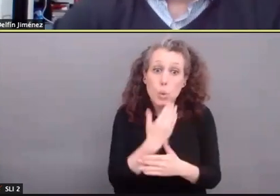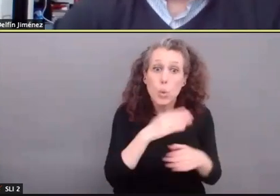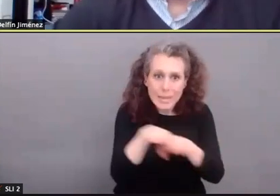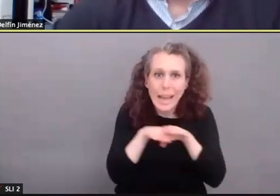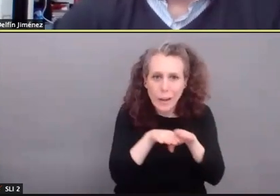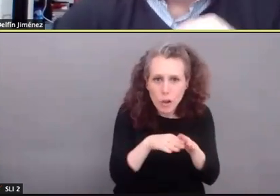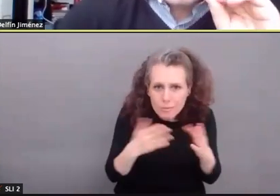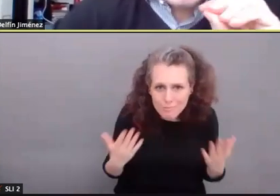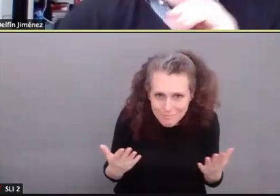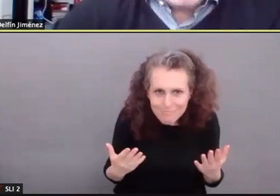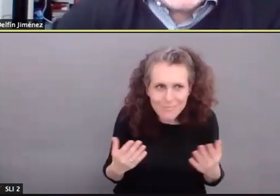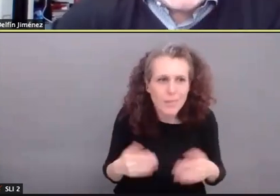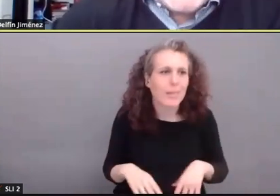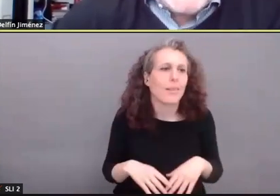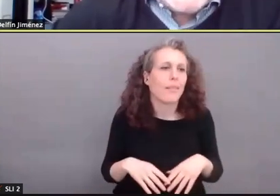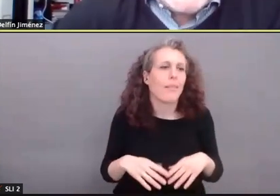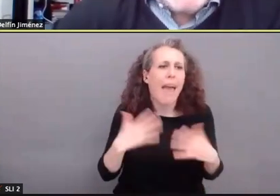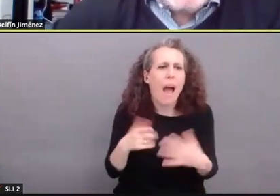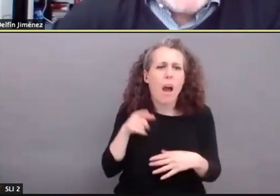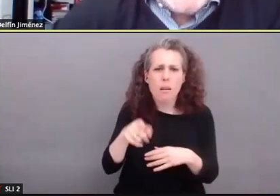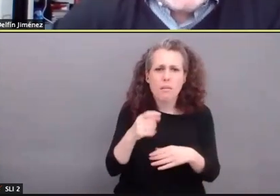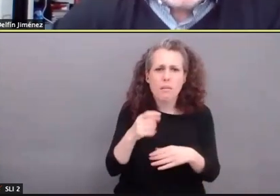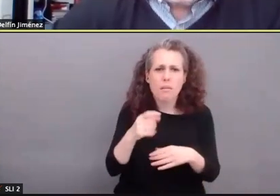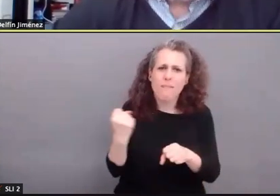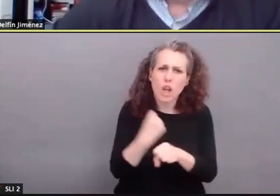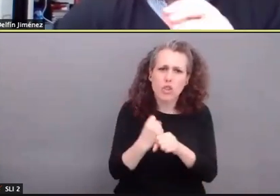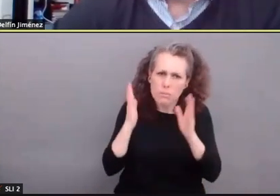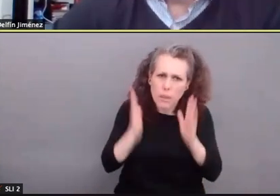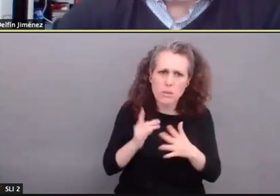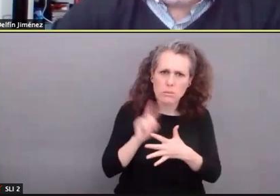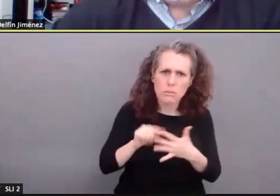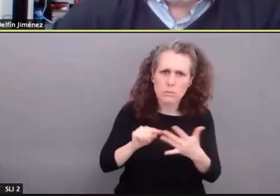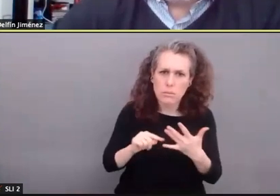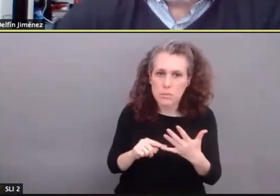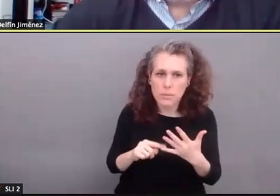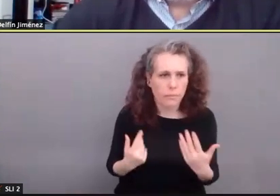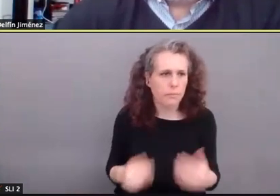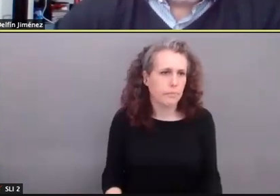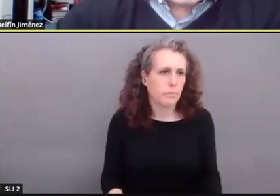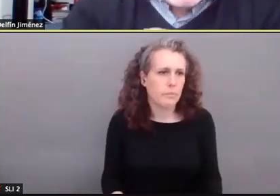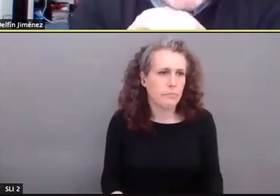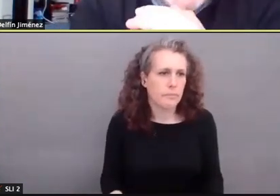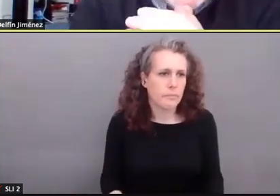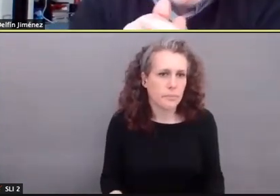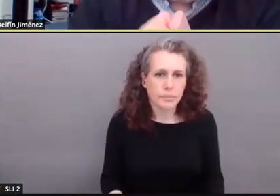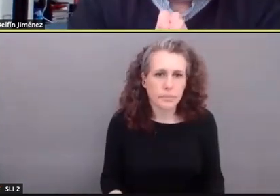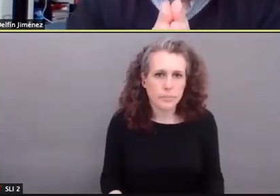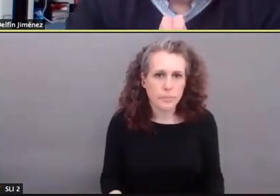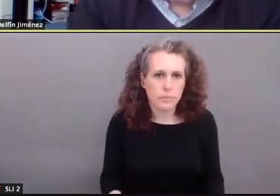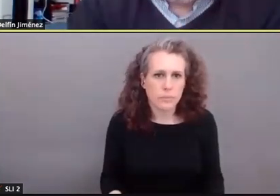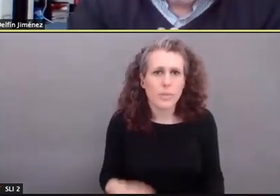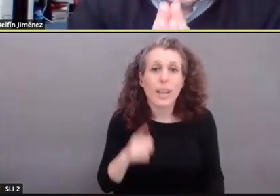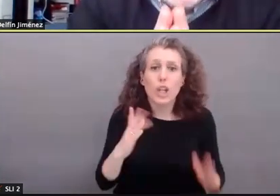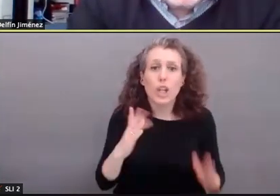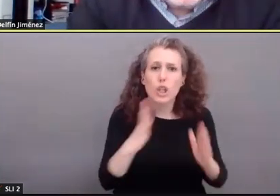specifically the functional requirements. But first of all, it's important to define the scope,